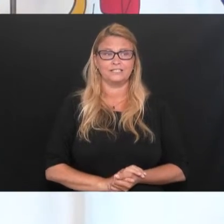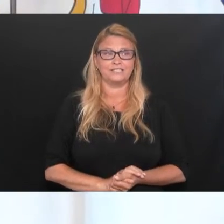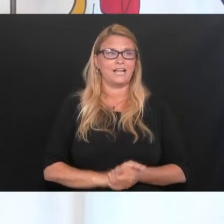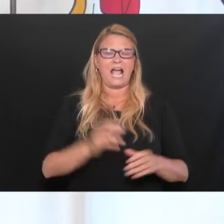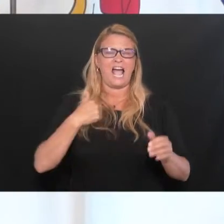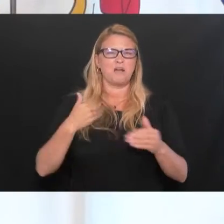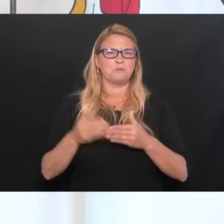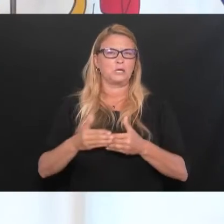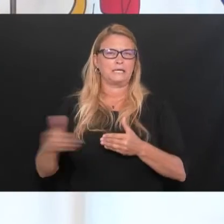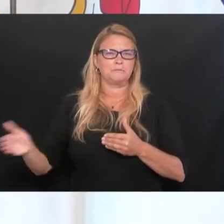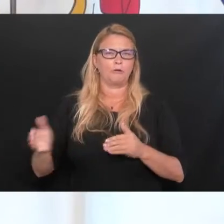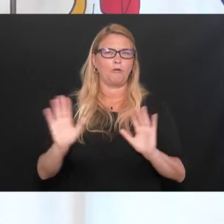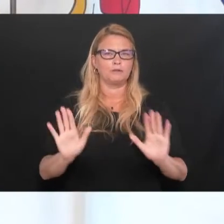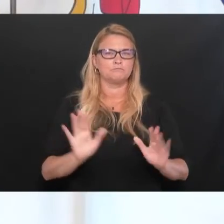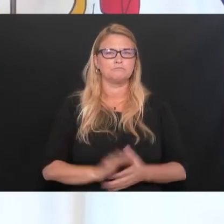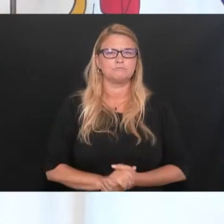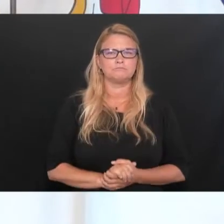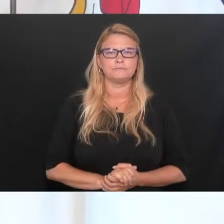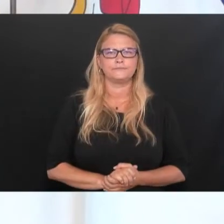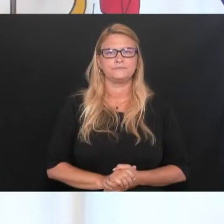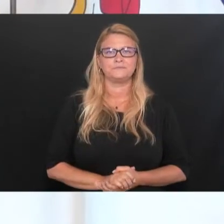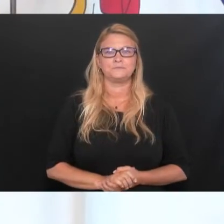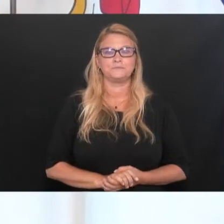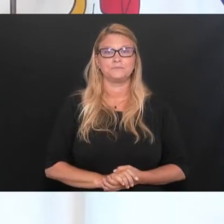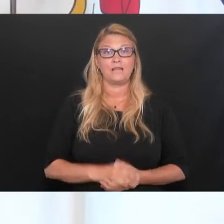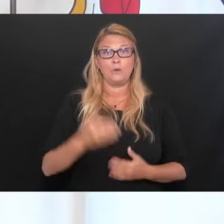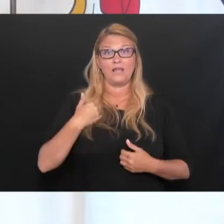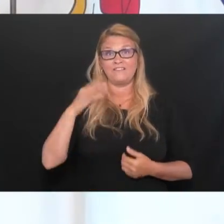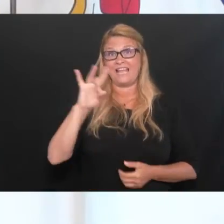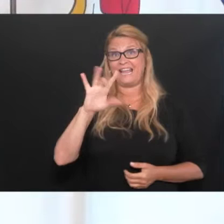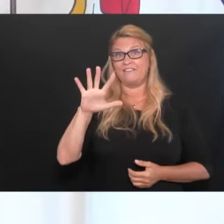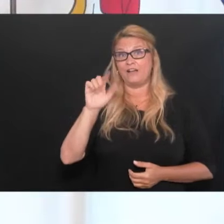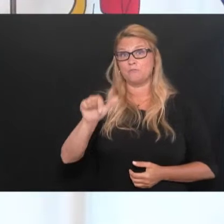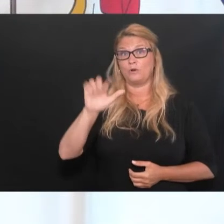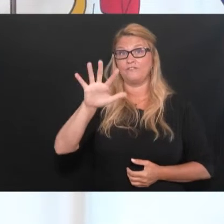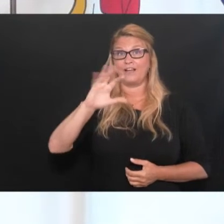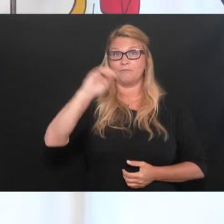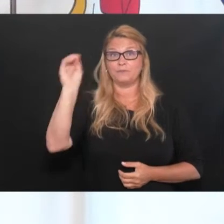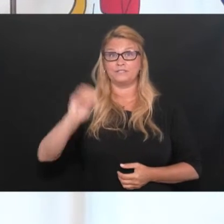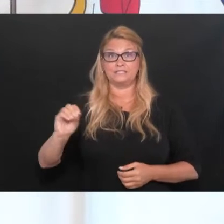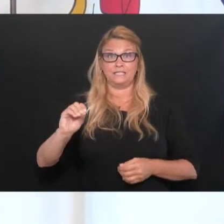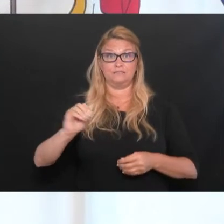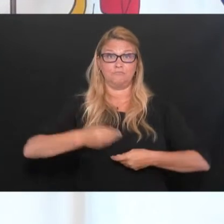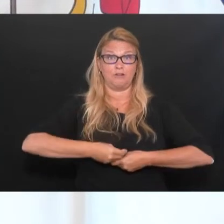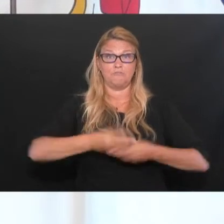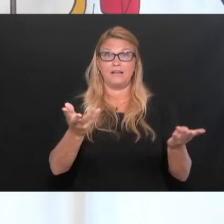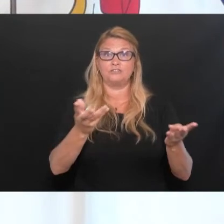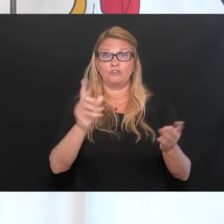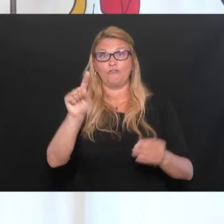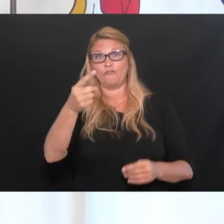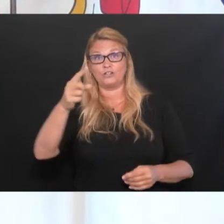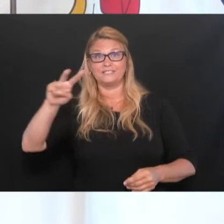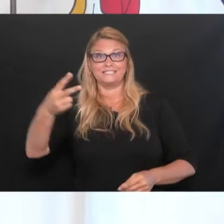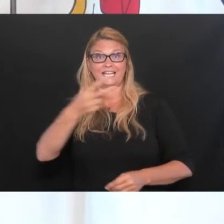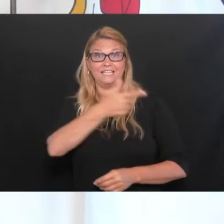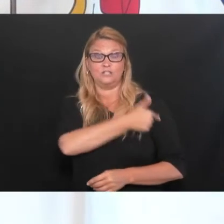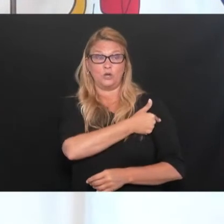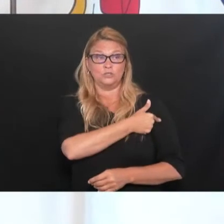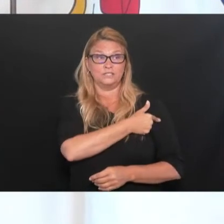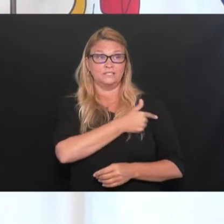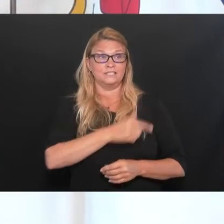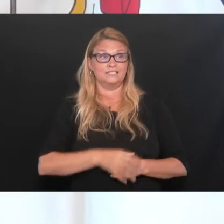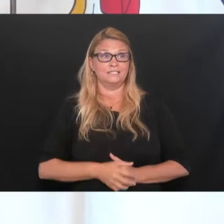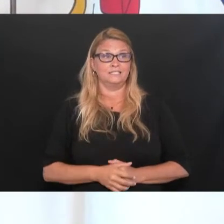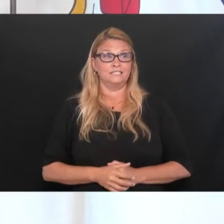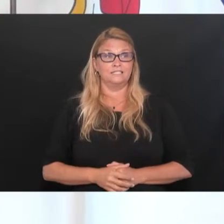going. You know, we have an 85.5% administration rate, first and second doses. I